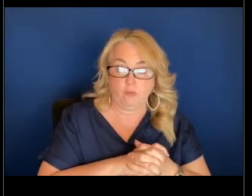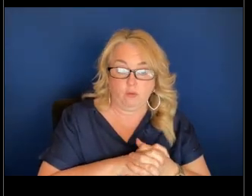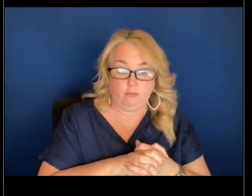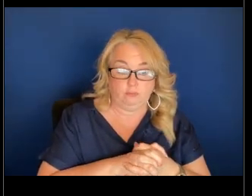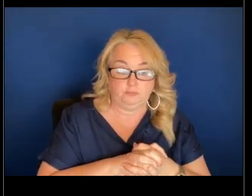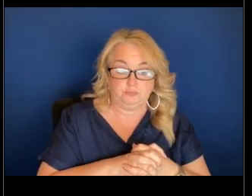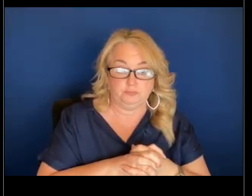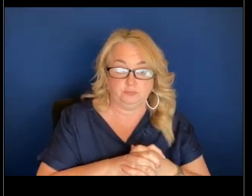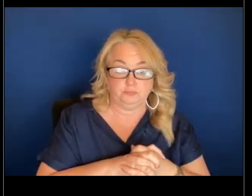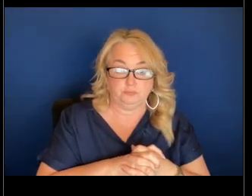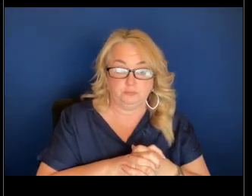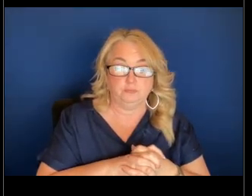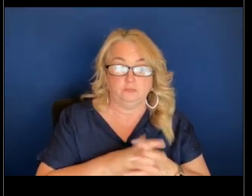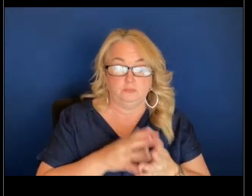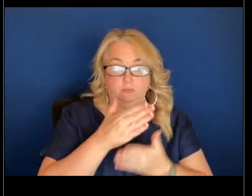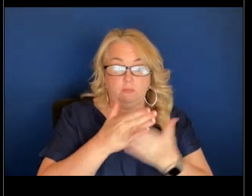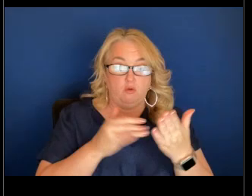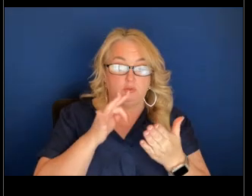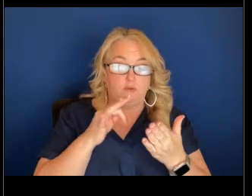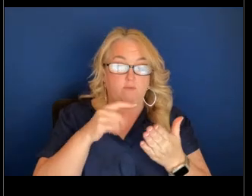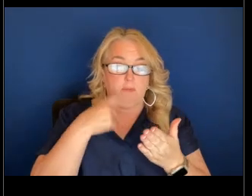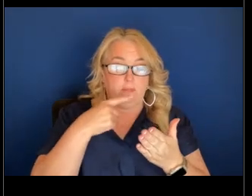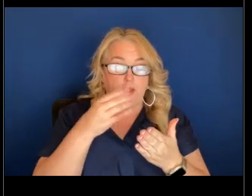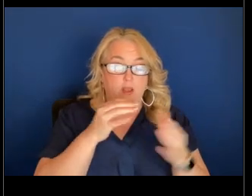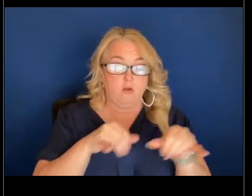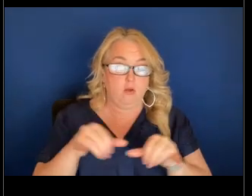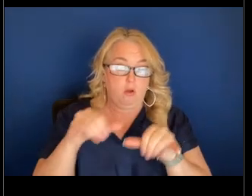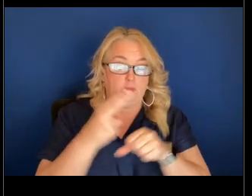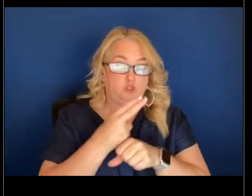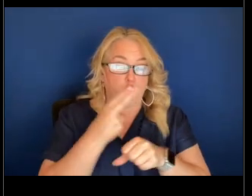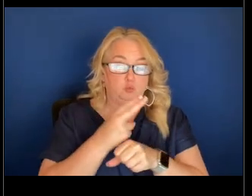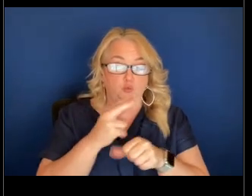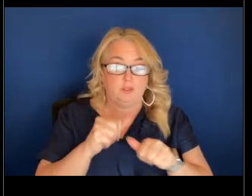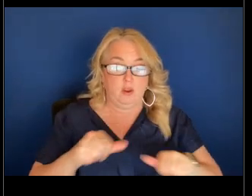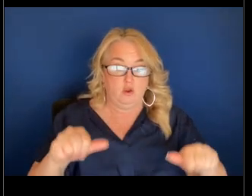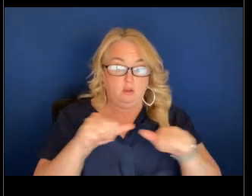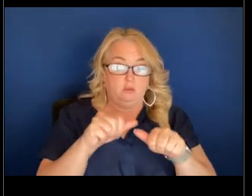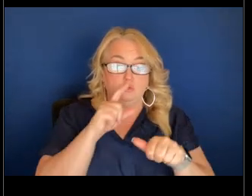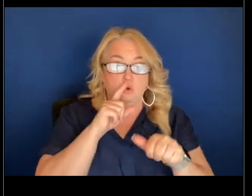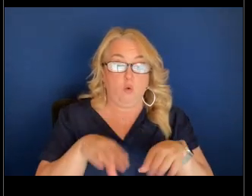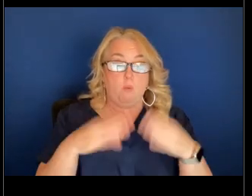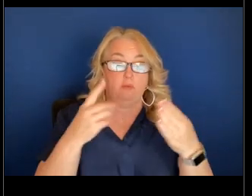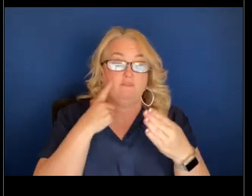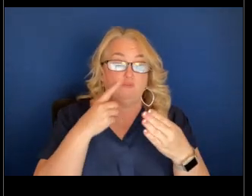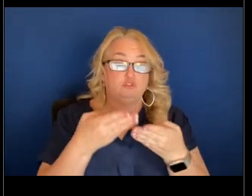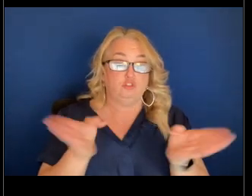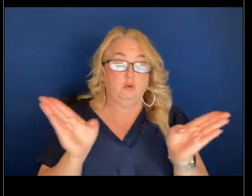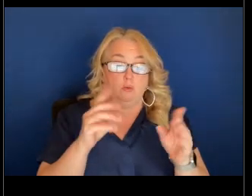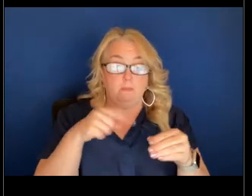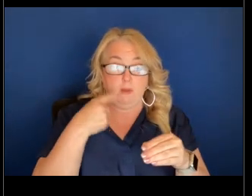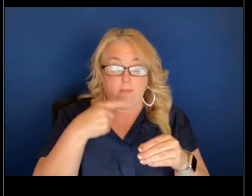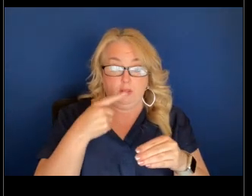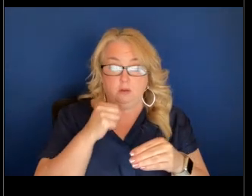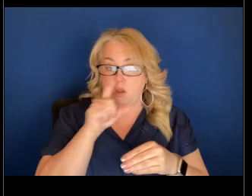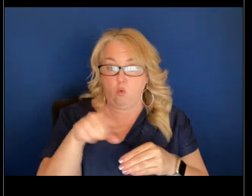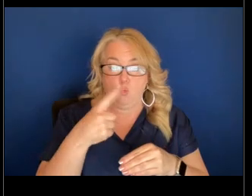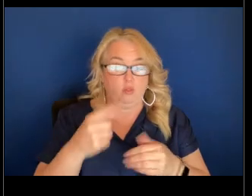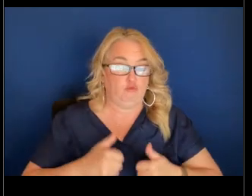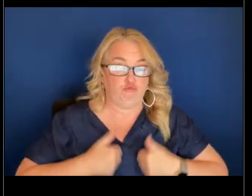However, portions of public and common use areas that are open to the general public and not just to residents